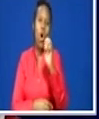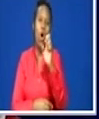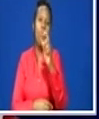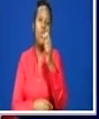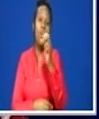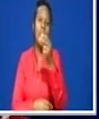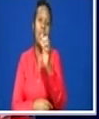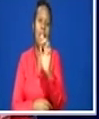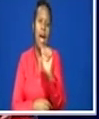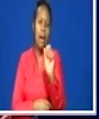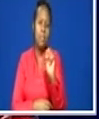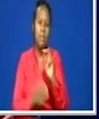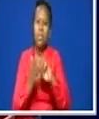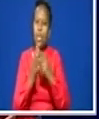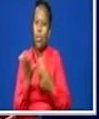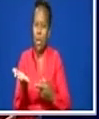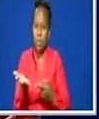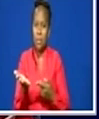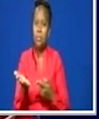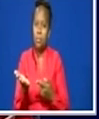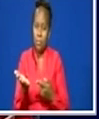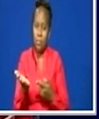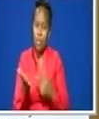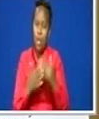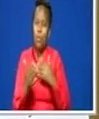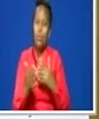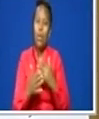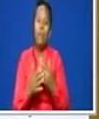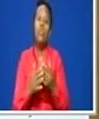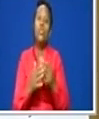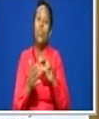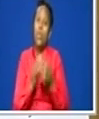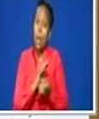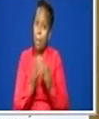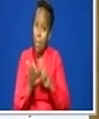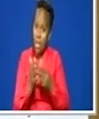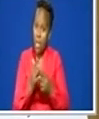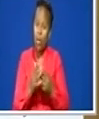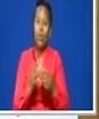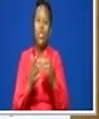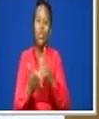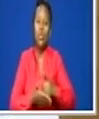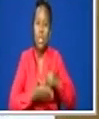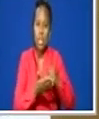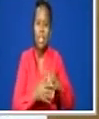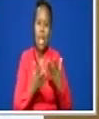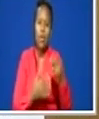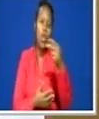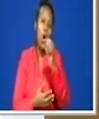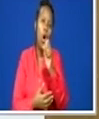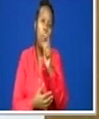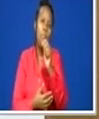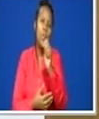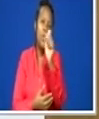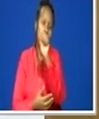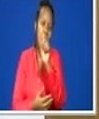homeotherms. Okay, what are homeotherms? So, before we come to the homeotherms, we are going to discuss how these homeotherms that I'm going to tell